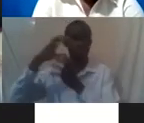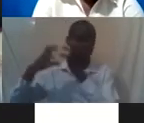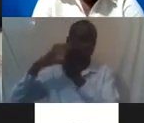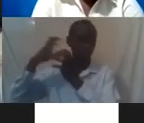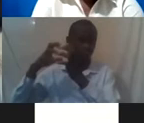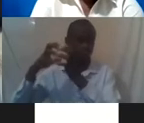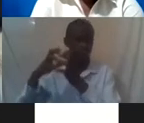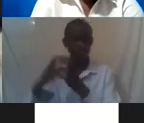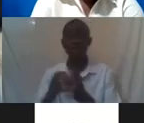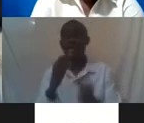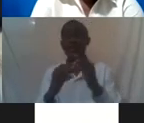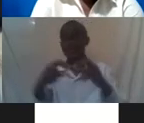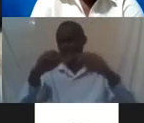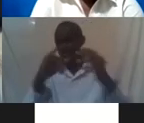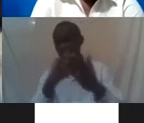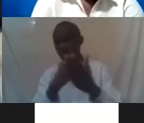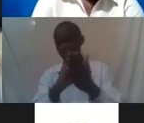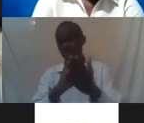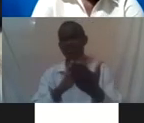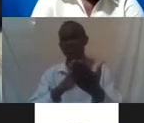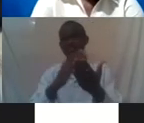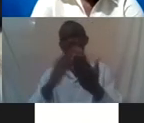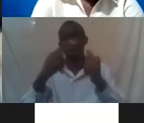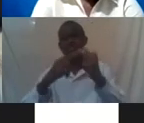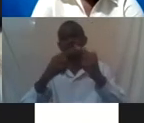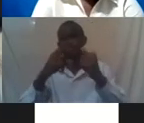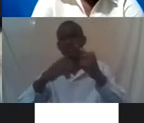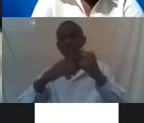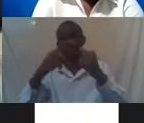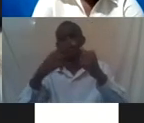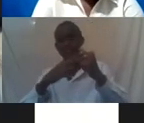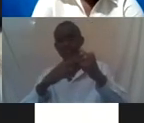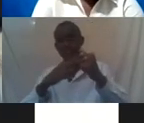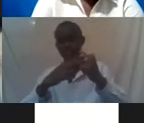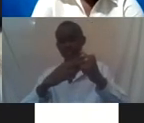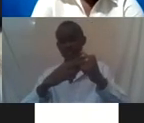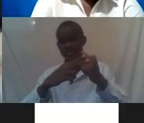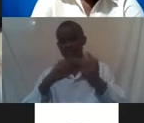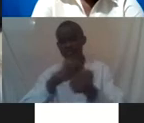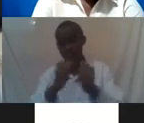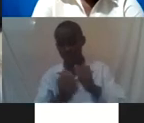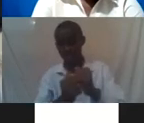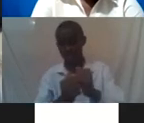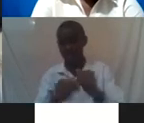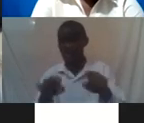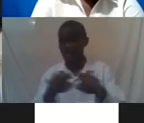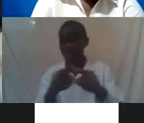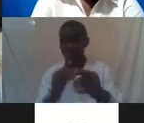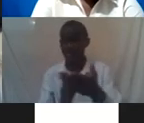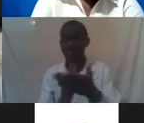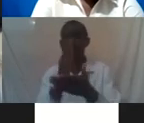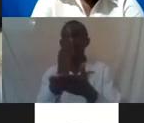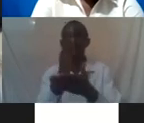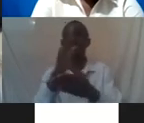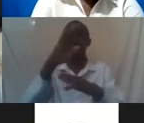that section 67, subsection 2 of the bill, the Constitutional Amendment Bill, it even confers on the Attorney